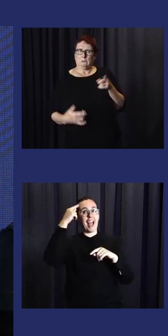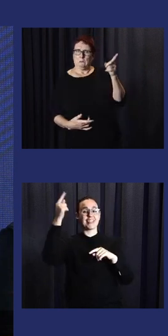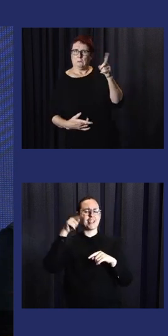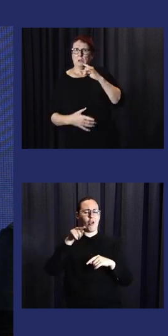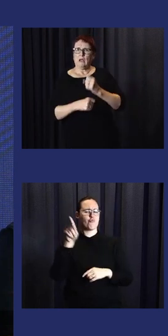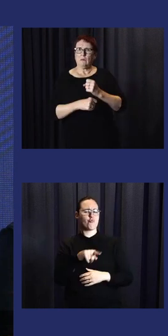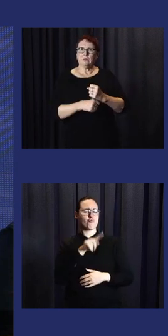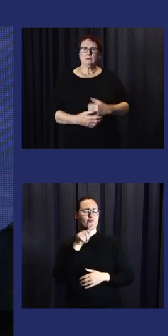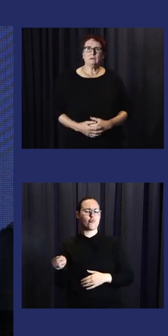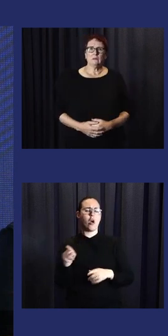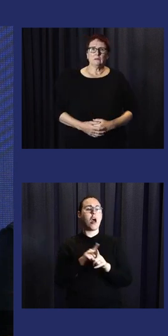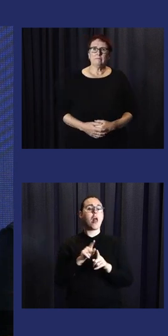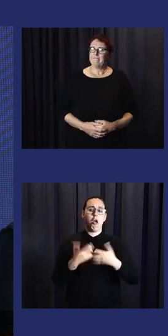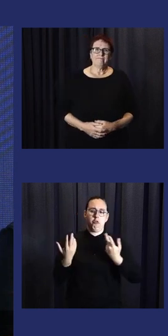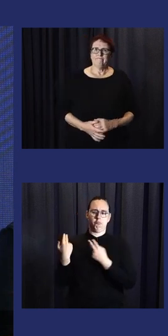know.